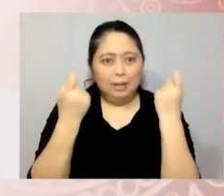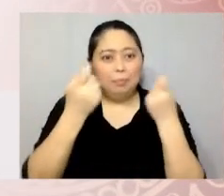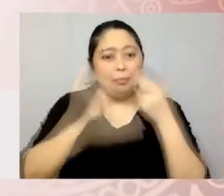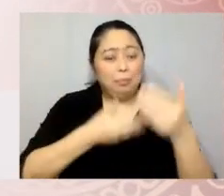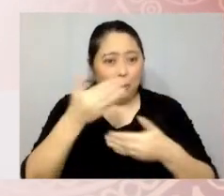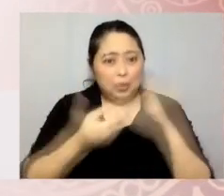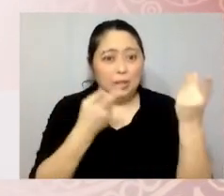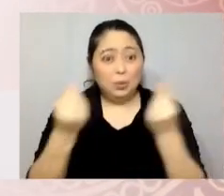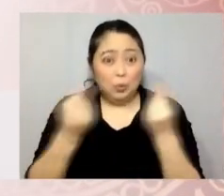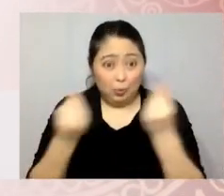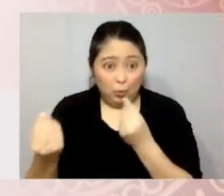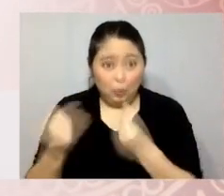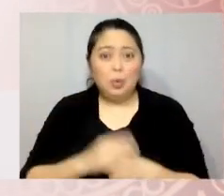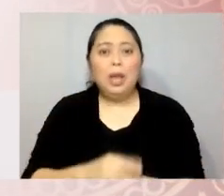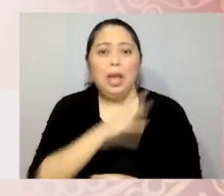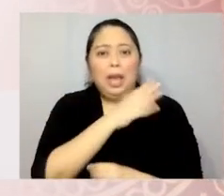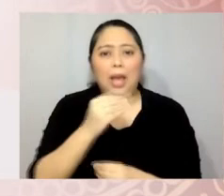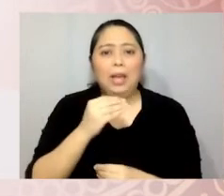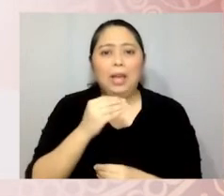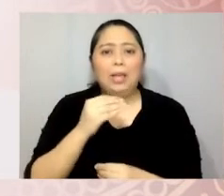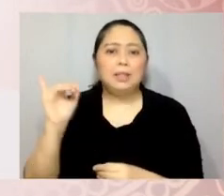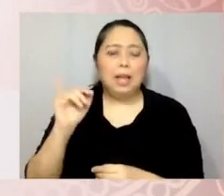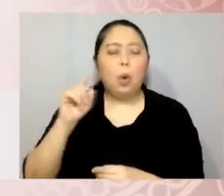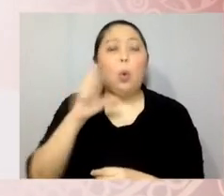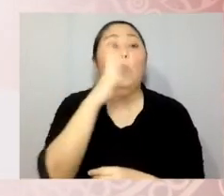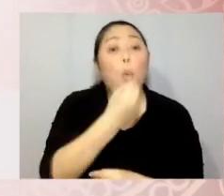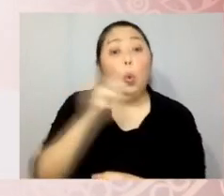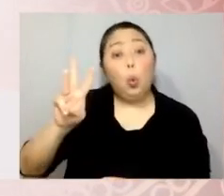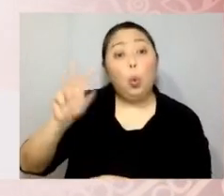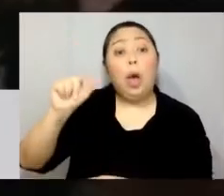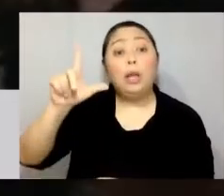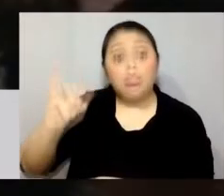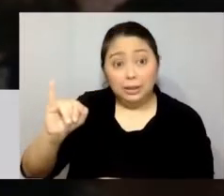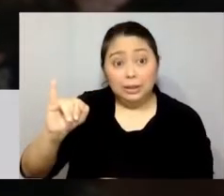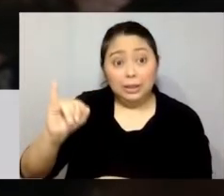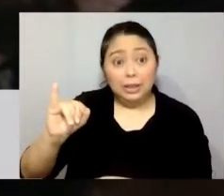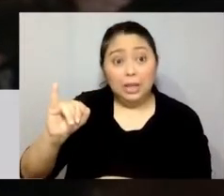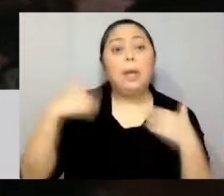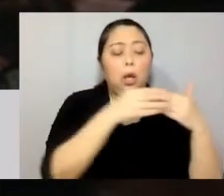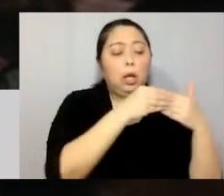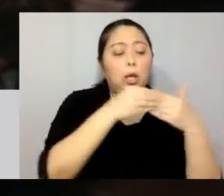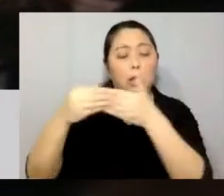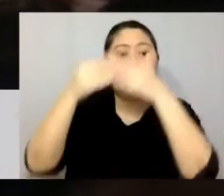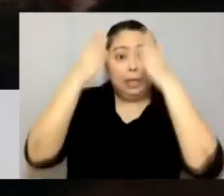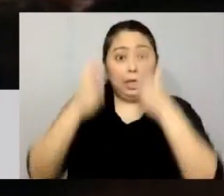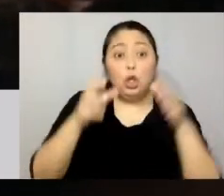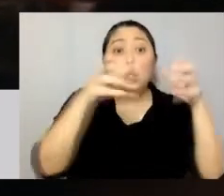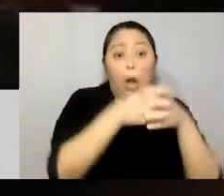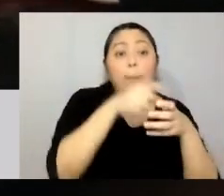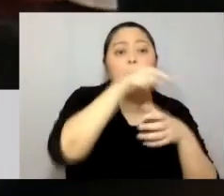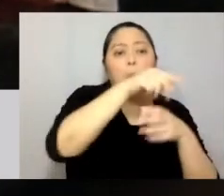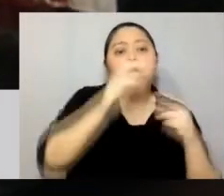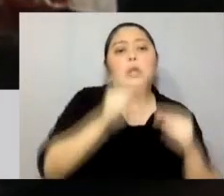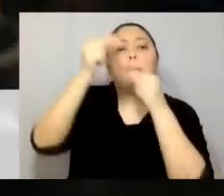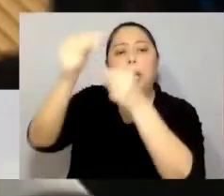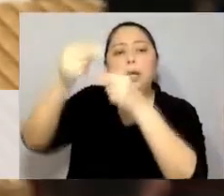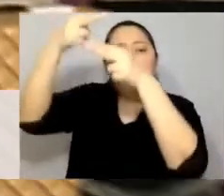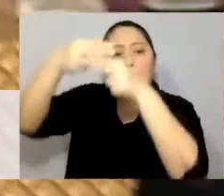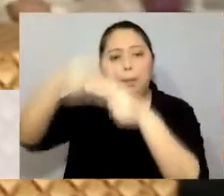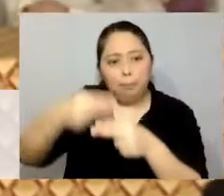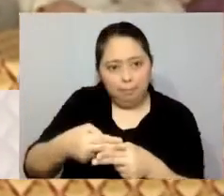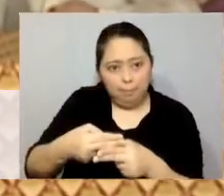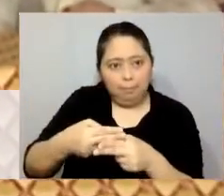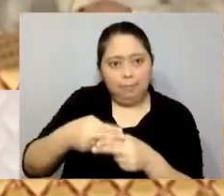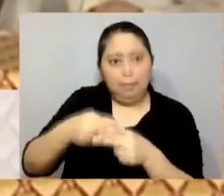list of residents in the Bangsamoro submitted by the Council of Leaders. When the transition period from ARM to the